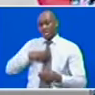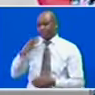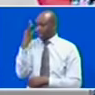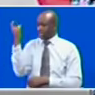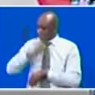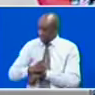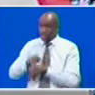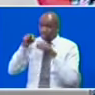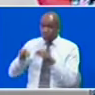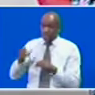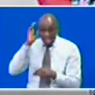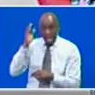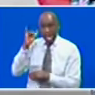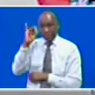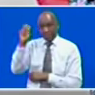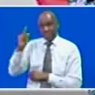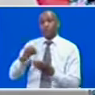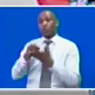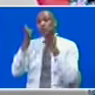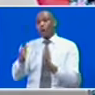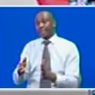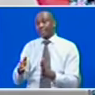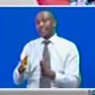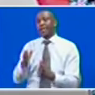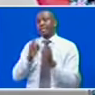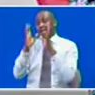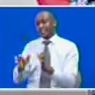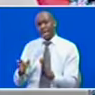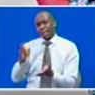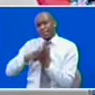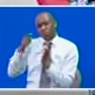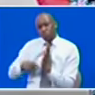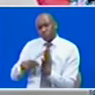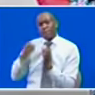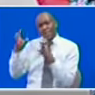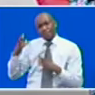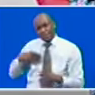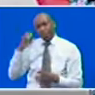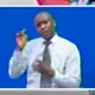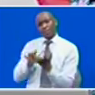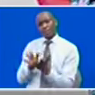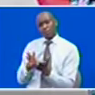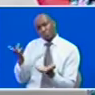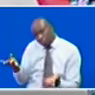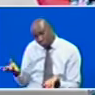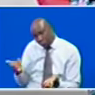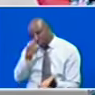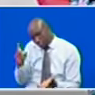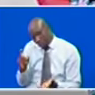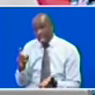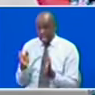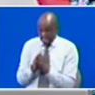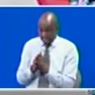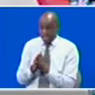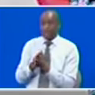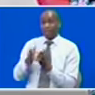The latest today is that IEBC has sacked procurement director Lawi Aura. Does this mean more heads are going to roll? And